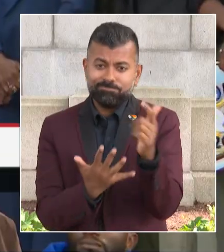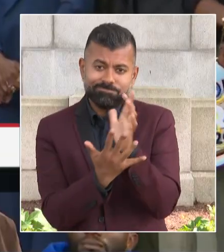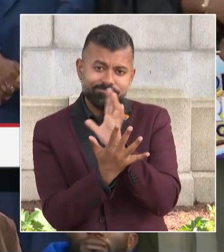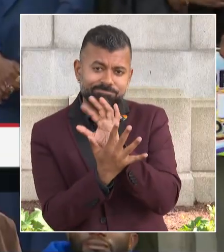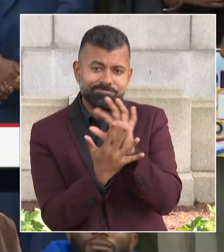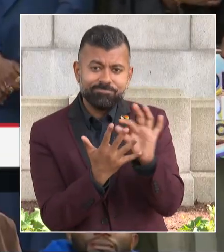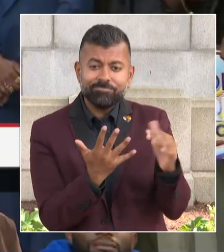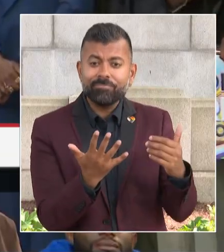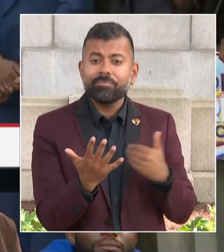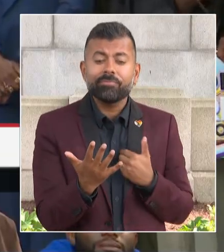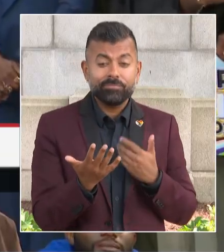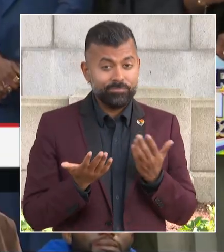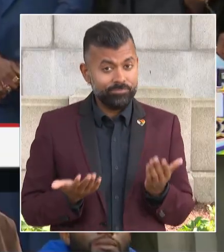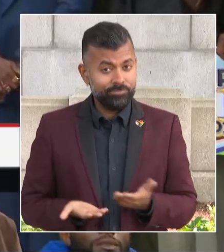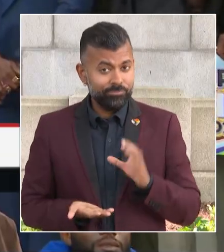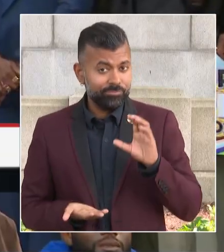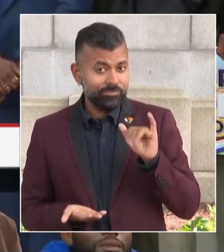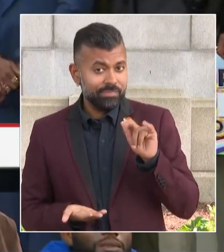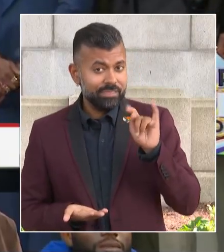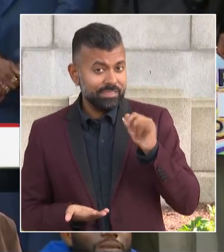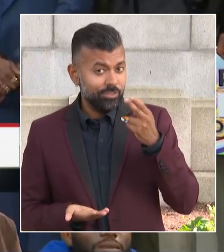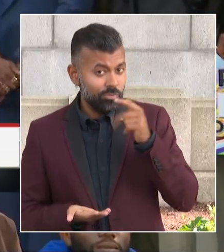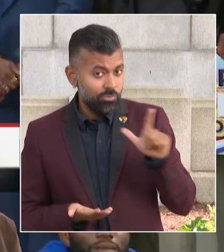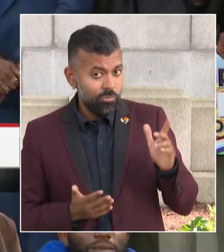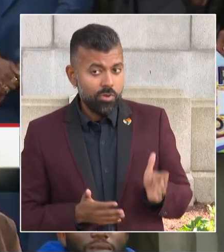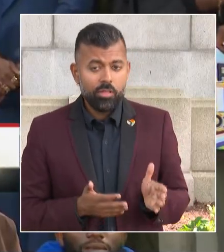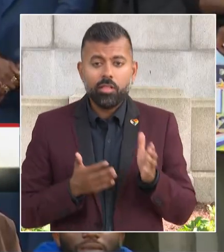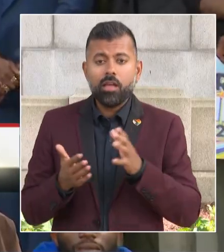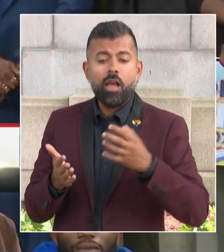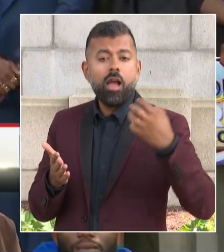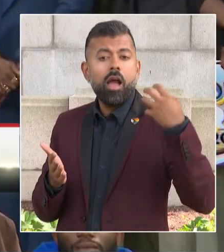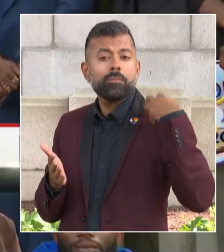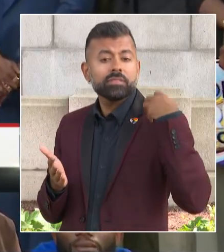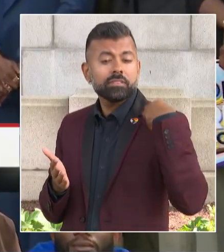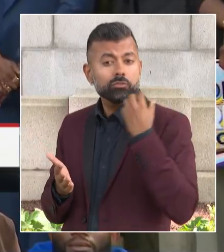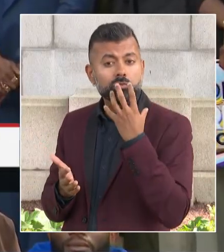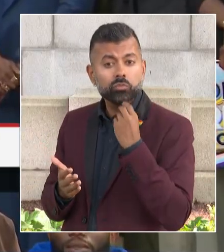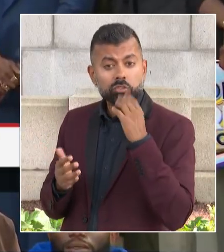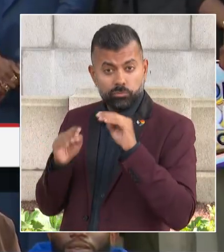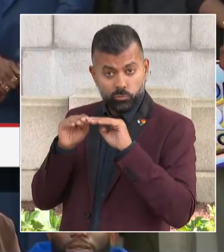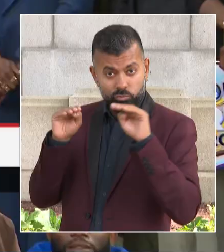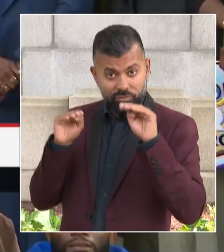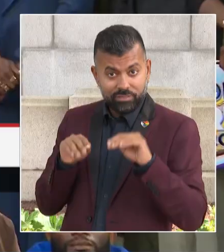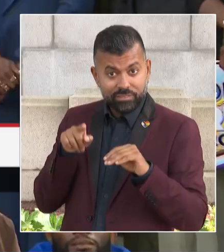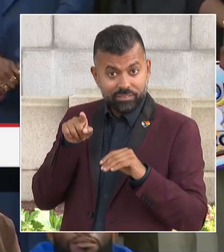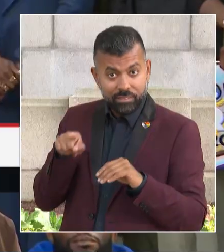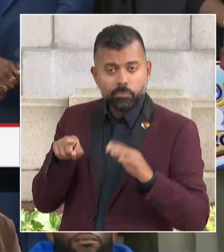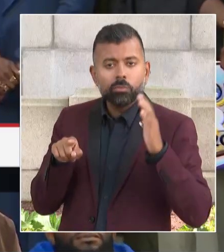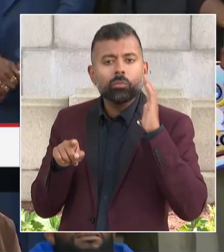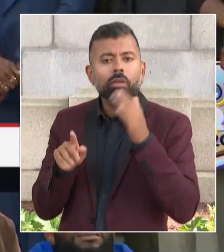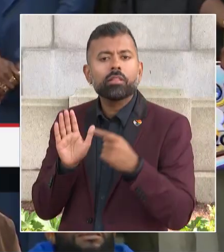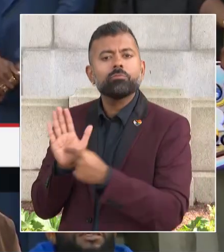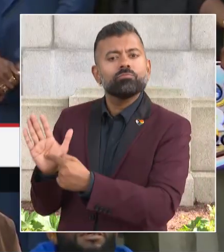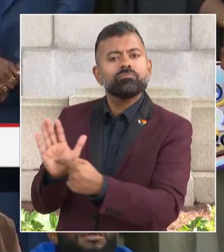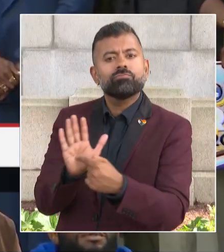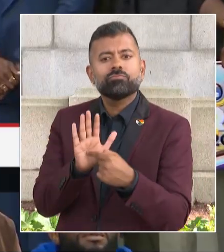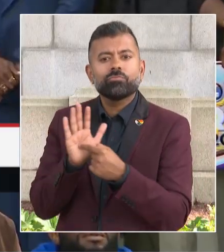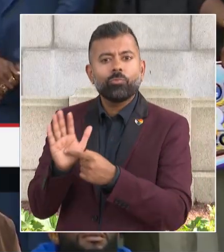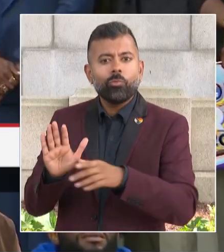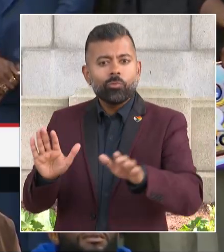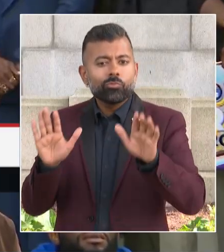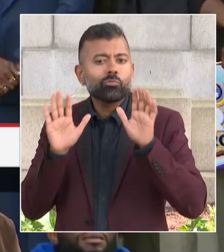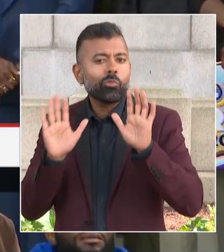at the Capitol Jewish Museum, who's also unveiling an incredible